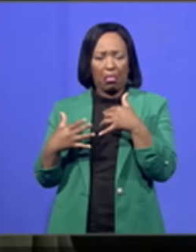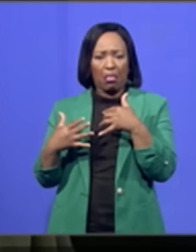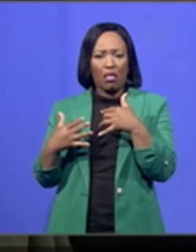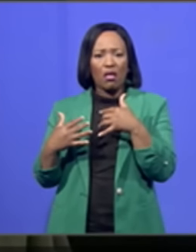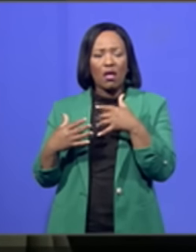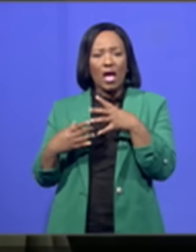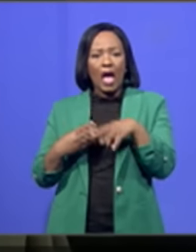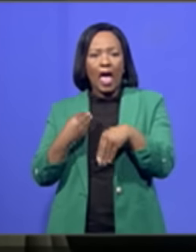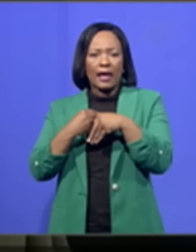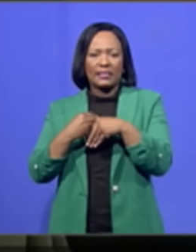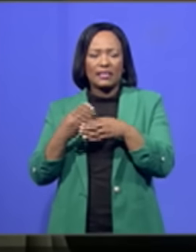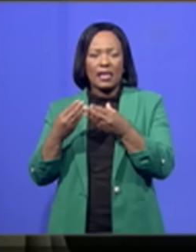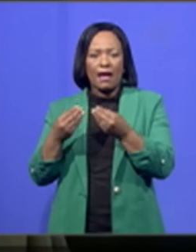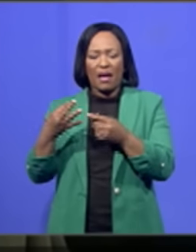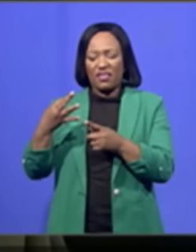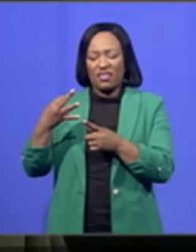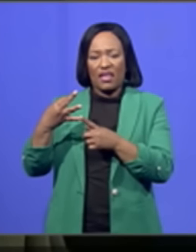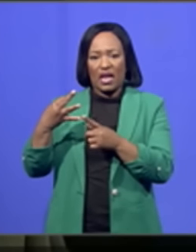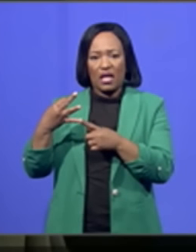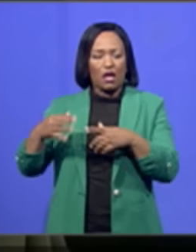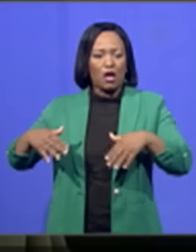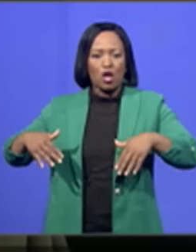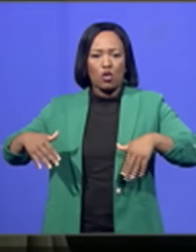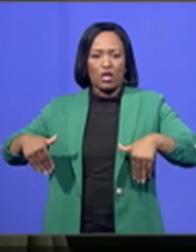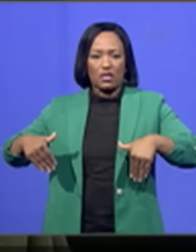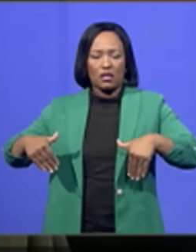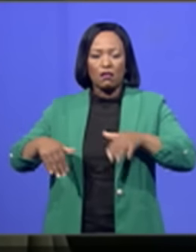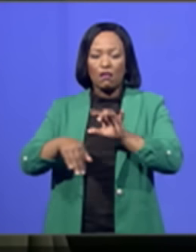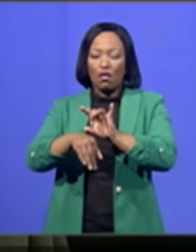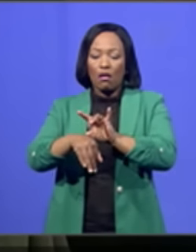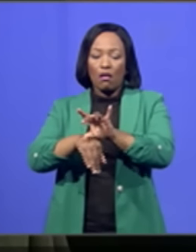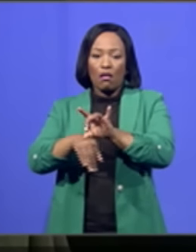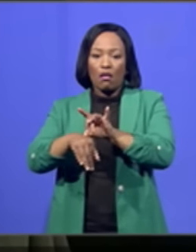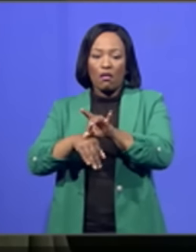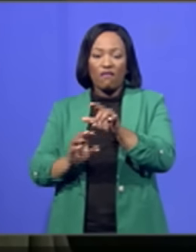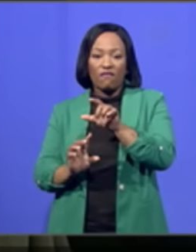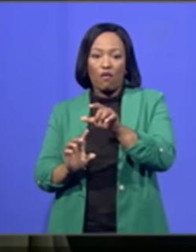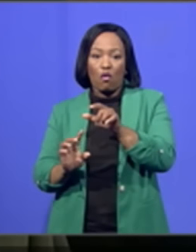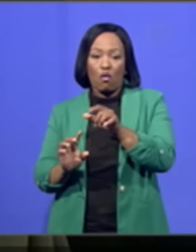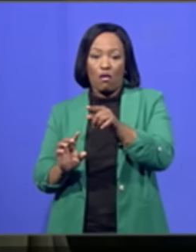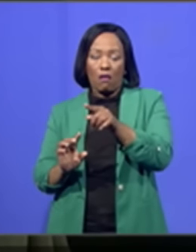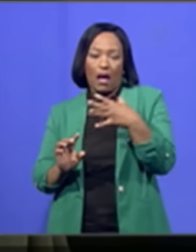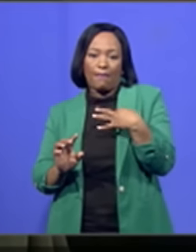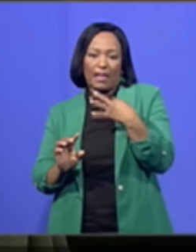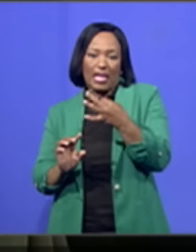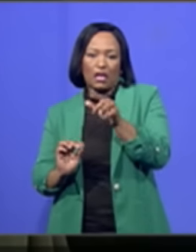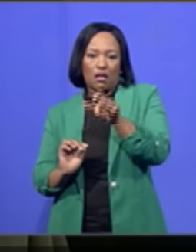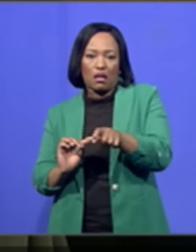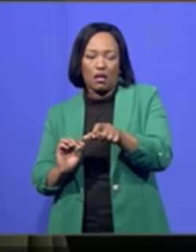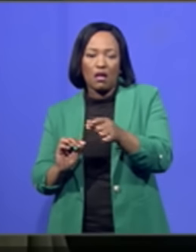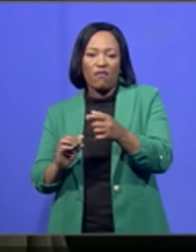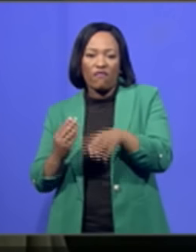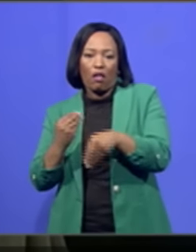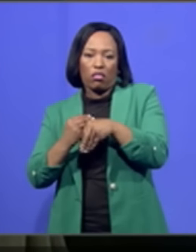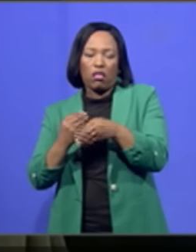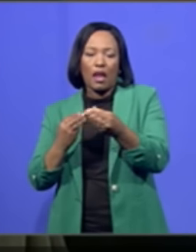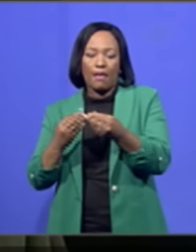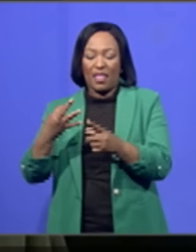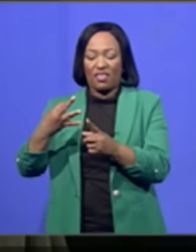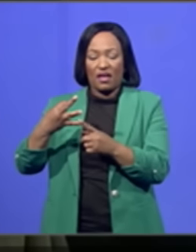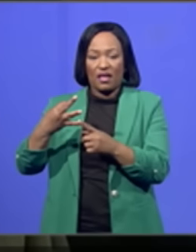3. I have not consulted with the applicant on the matter regarding count 3 and its